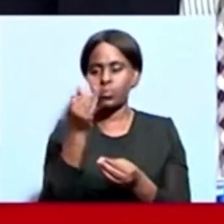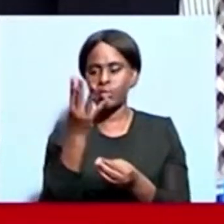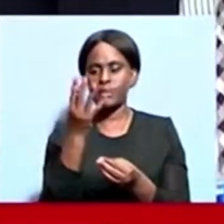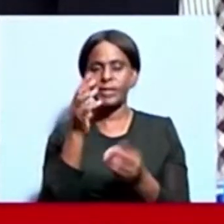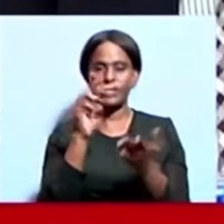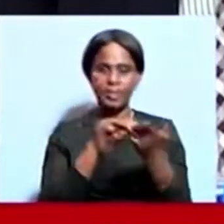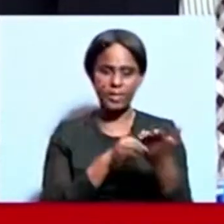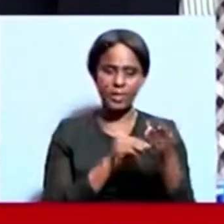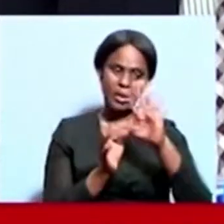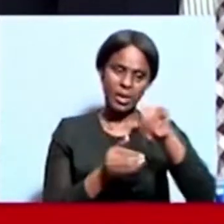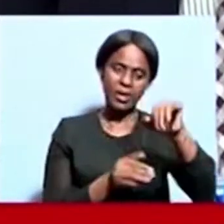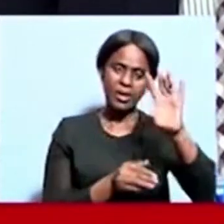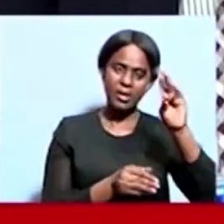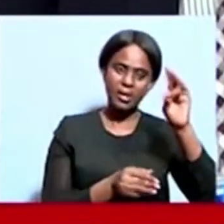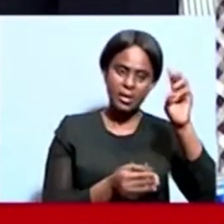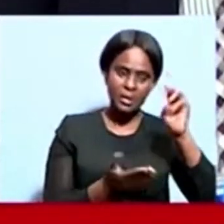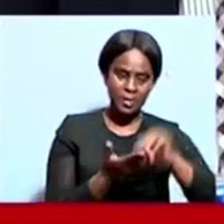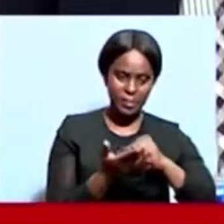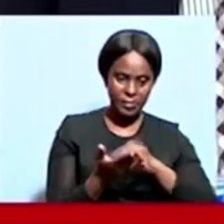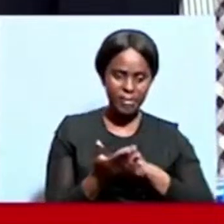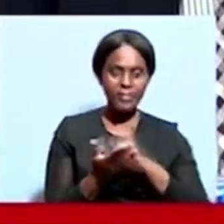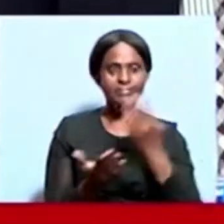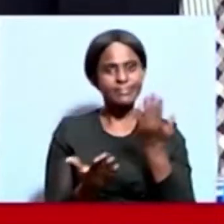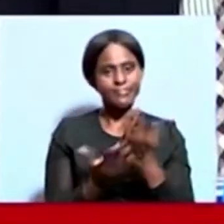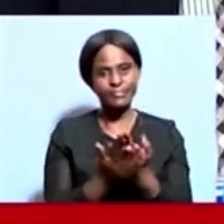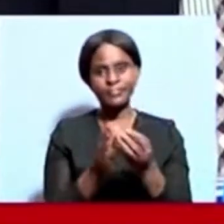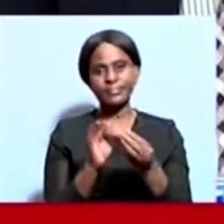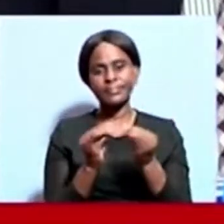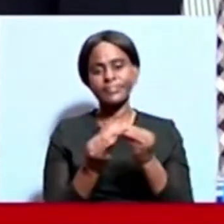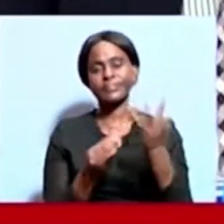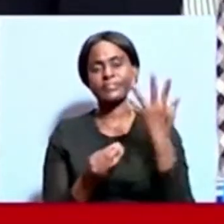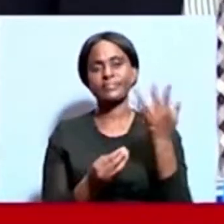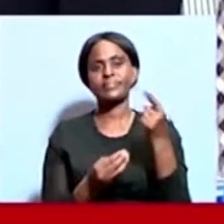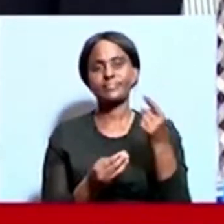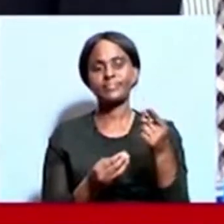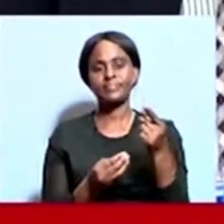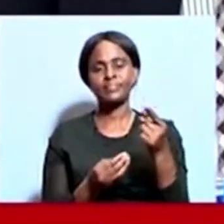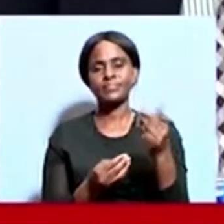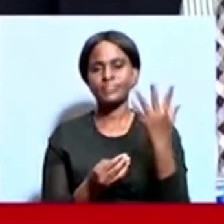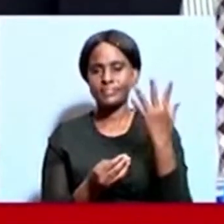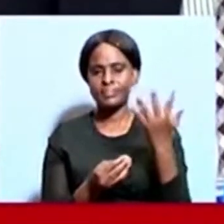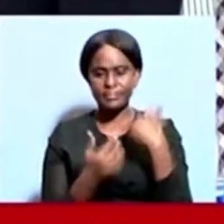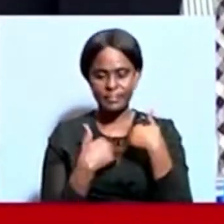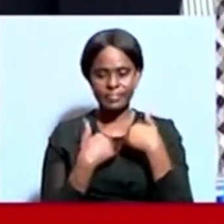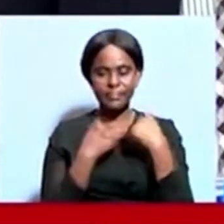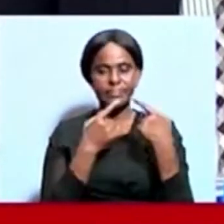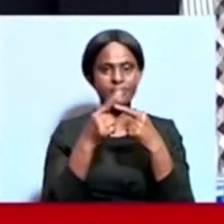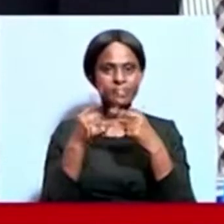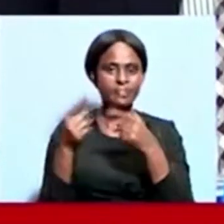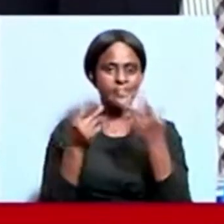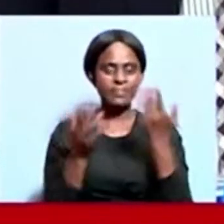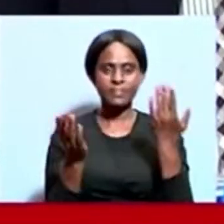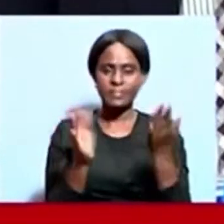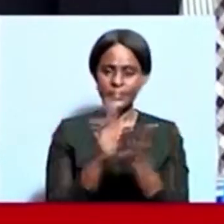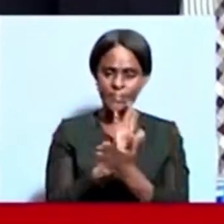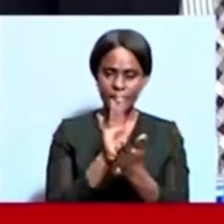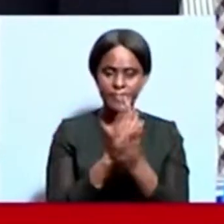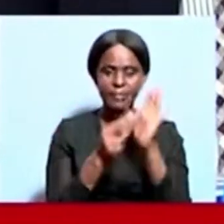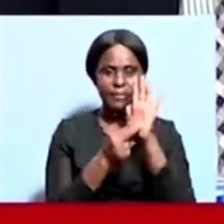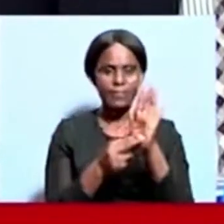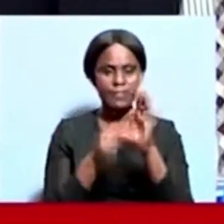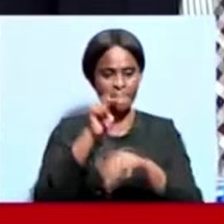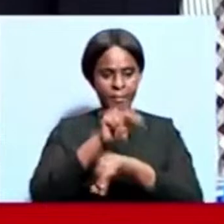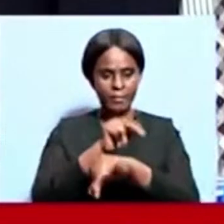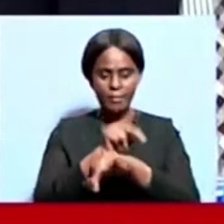7 million. Kindly refer, Chair, to Appendix 5. Appendix 5 has a number of documents in there showing the status of